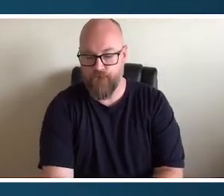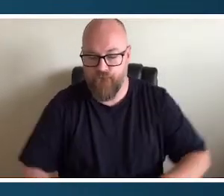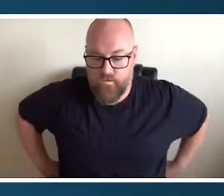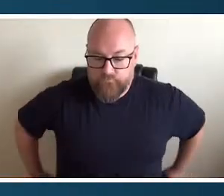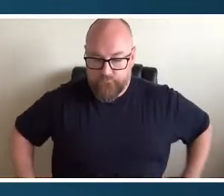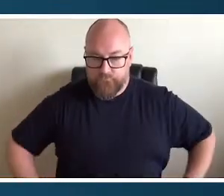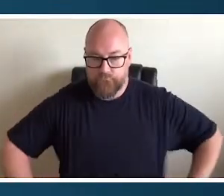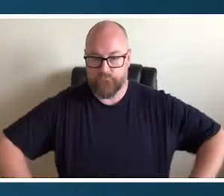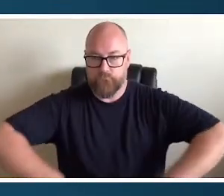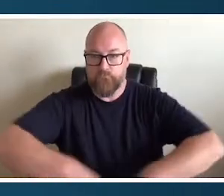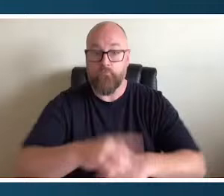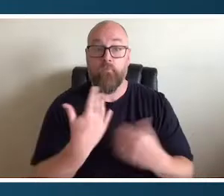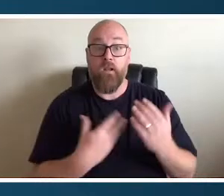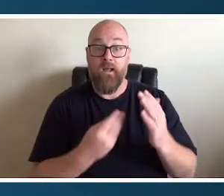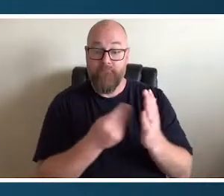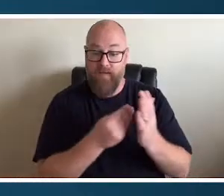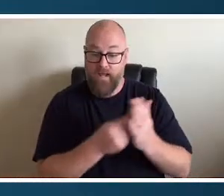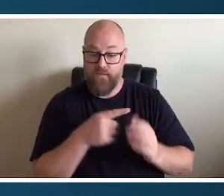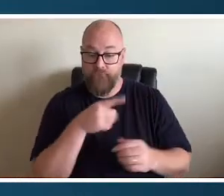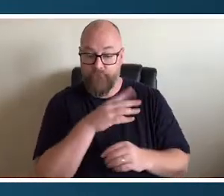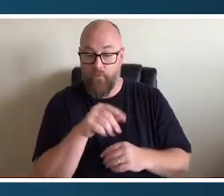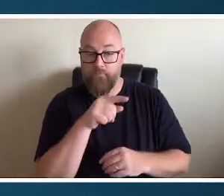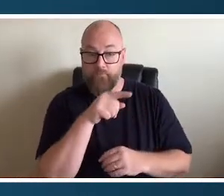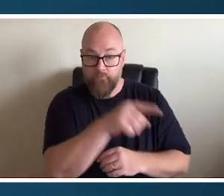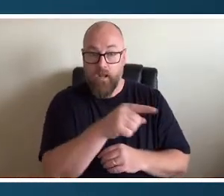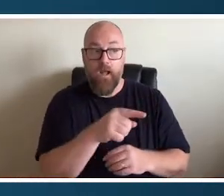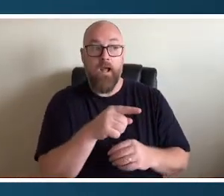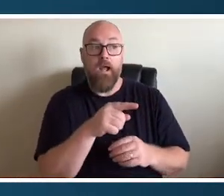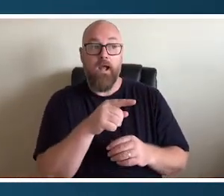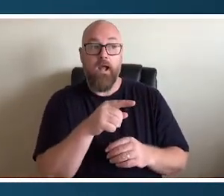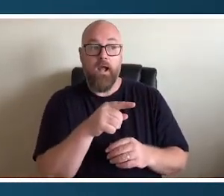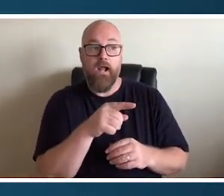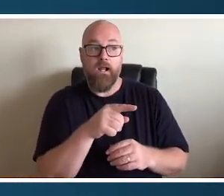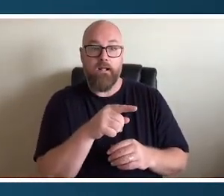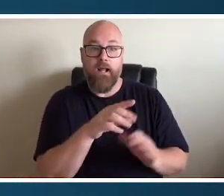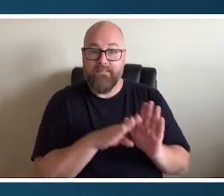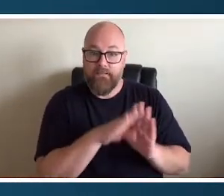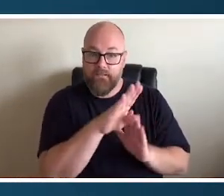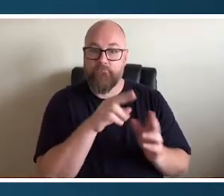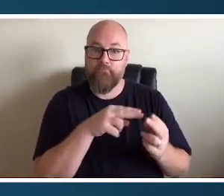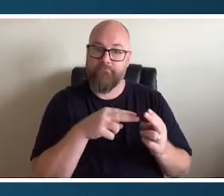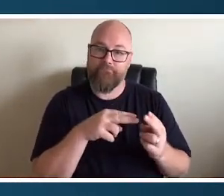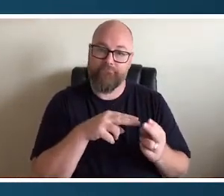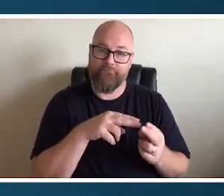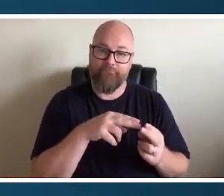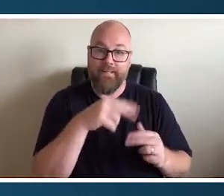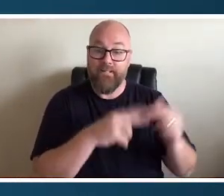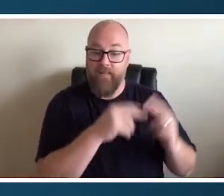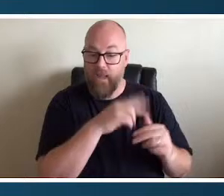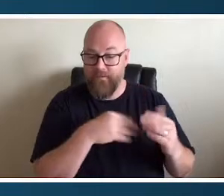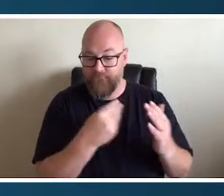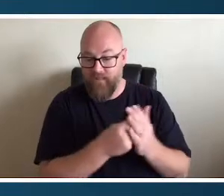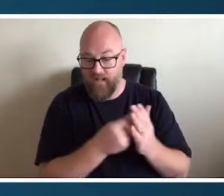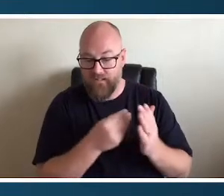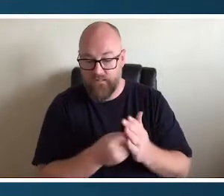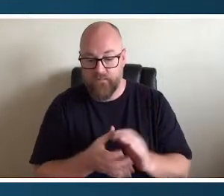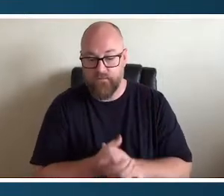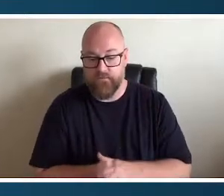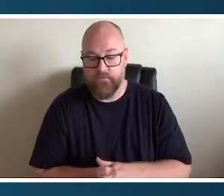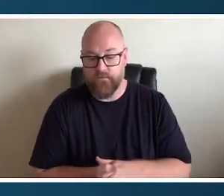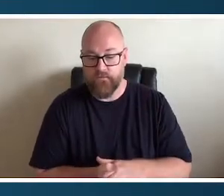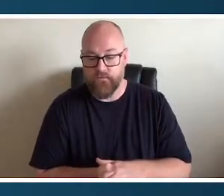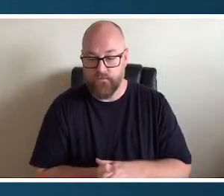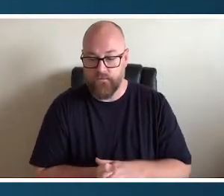Funds from development banks are typically disbursed to national governments, which then allocate them through government agencies or